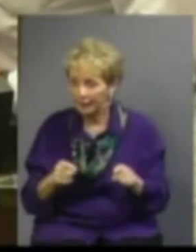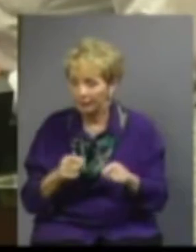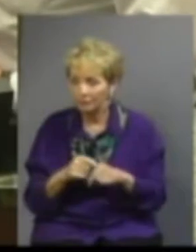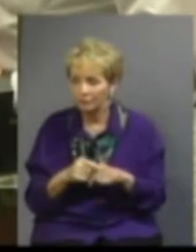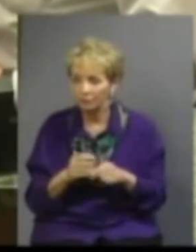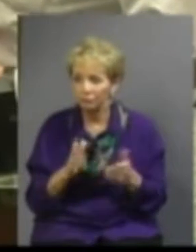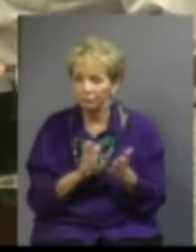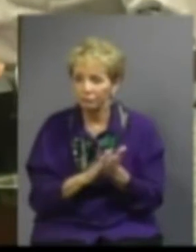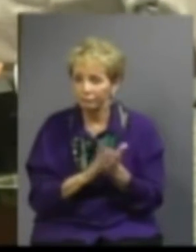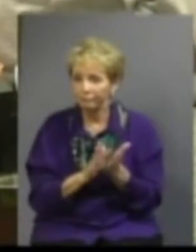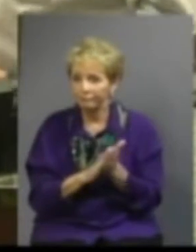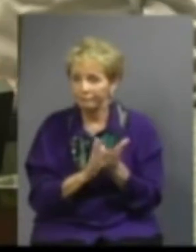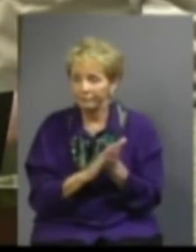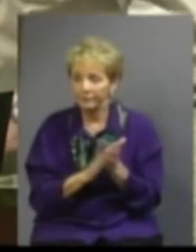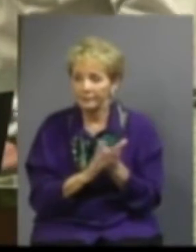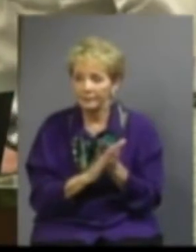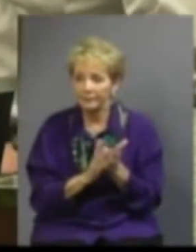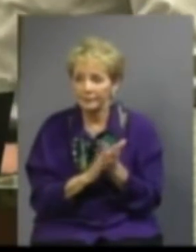Brooks.